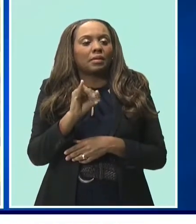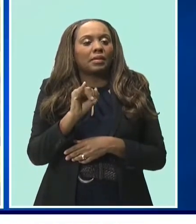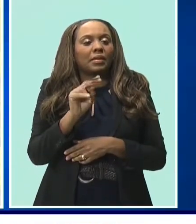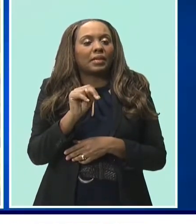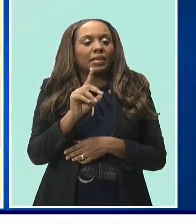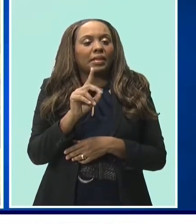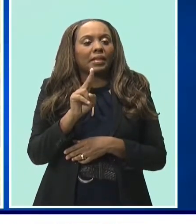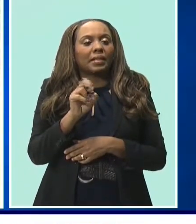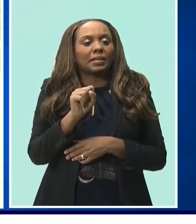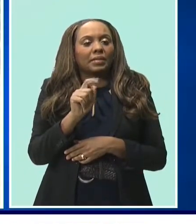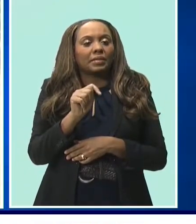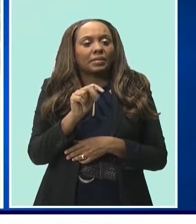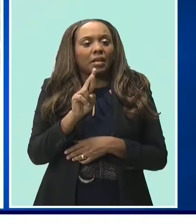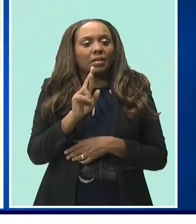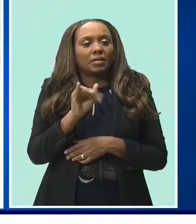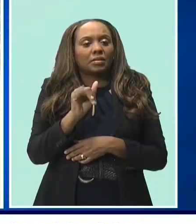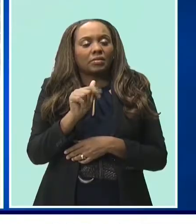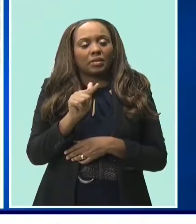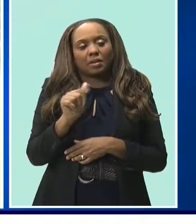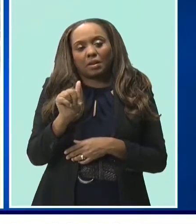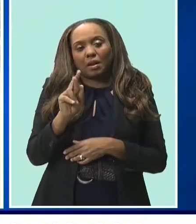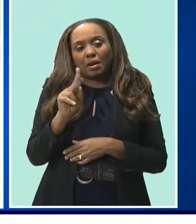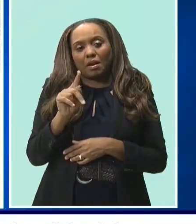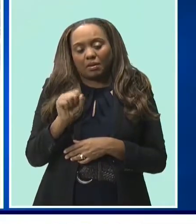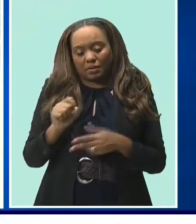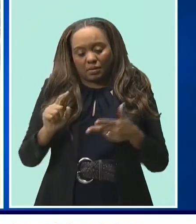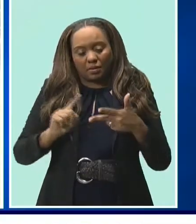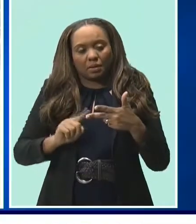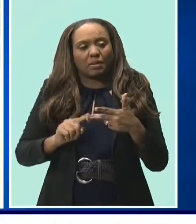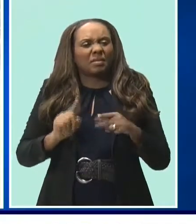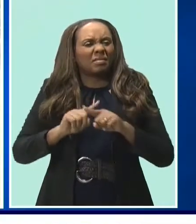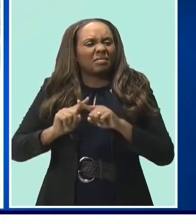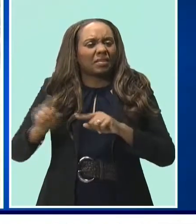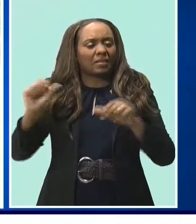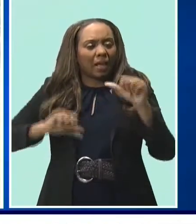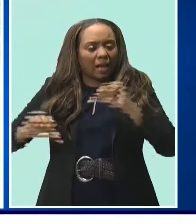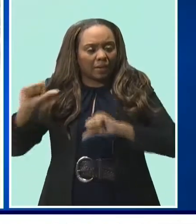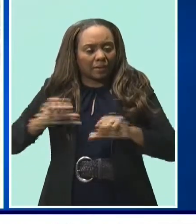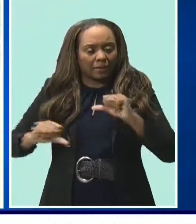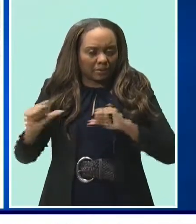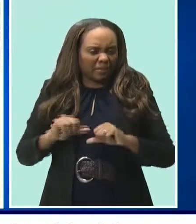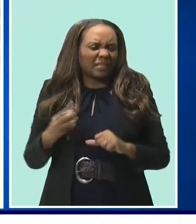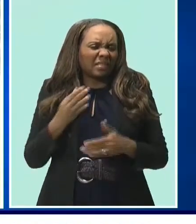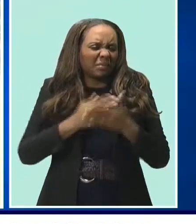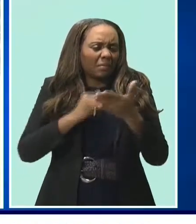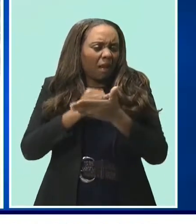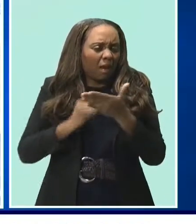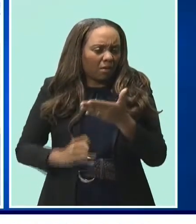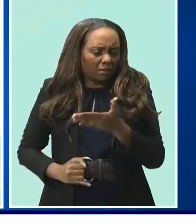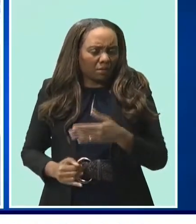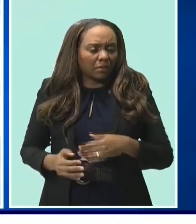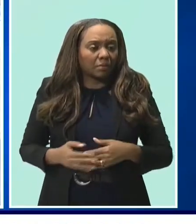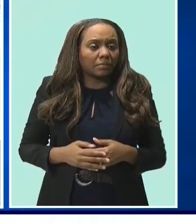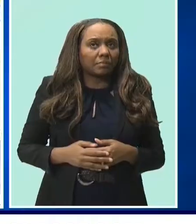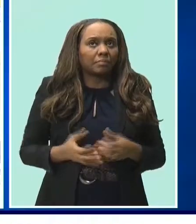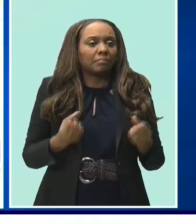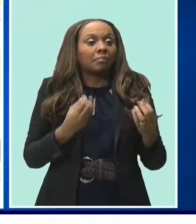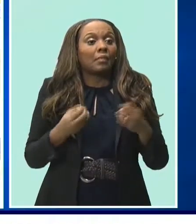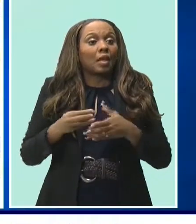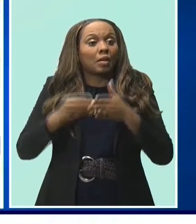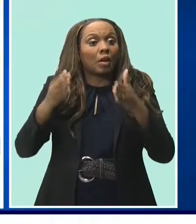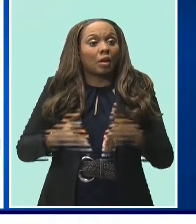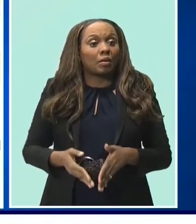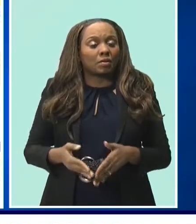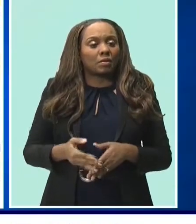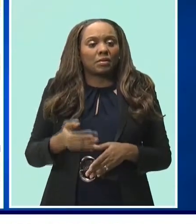some students of integrated science and a limited number of art students. Many of the upper fifth students say